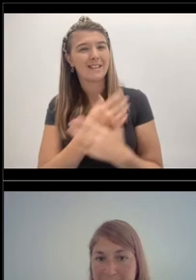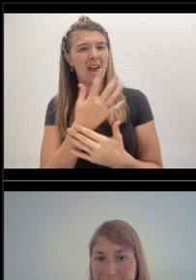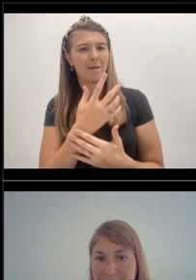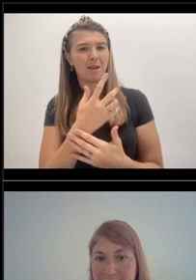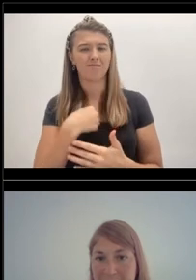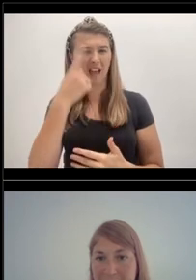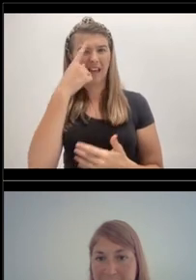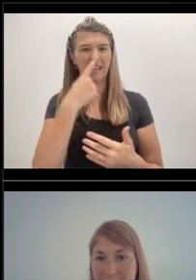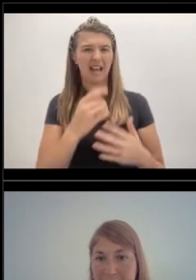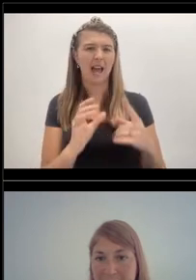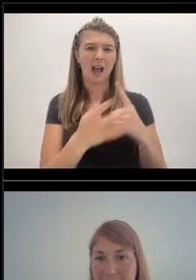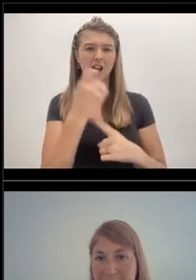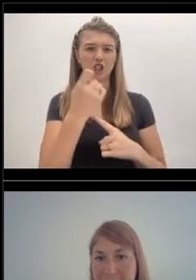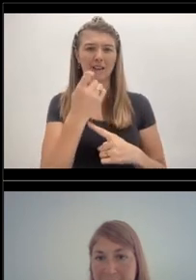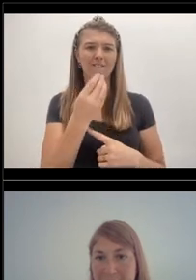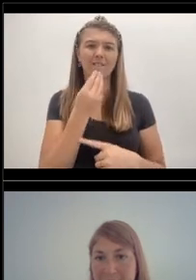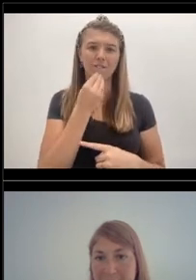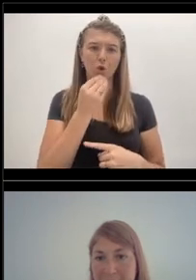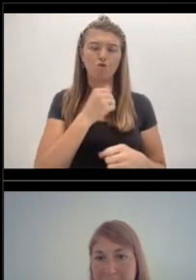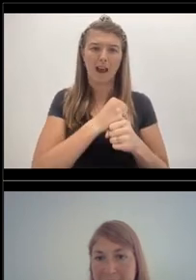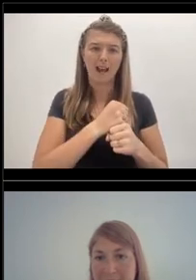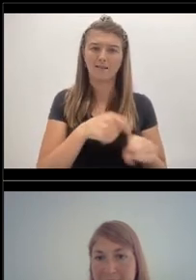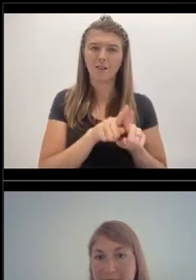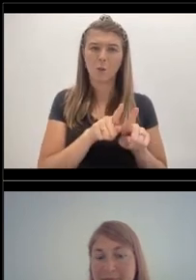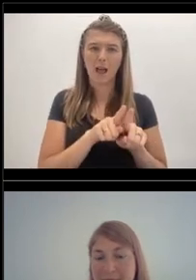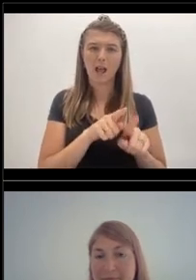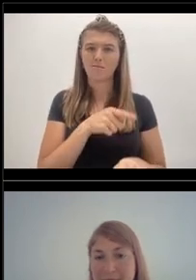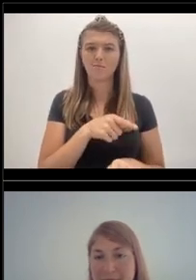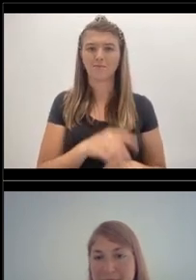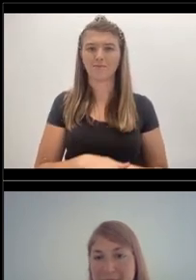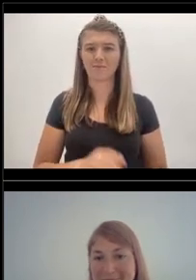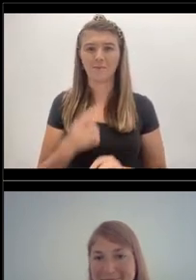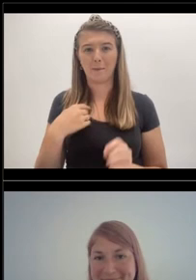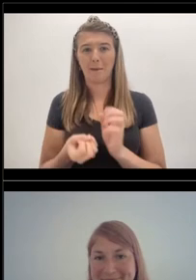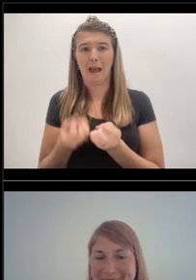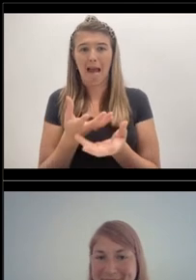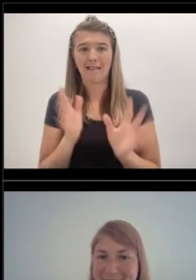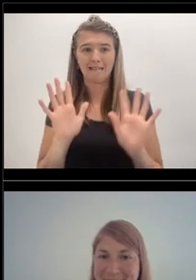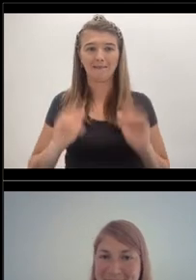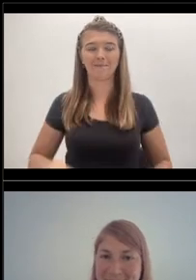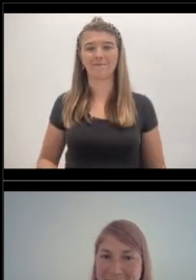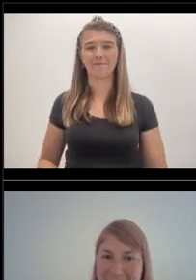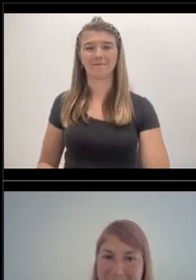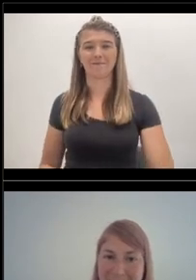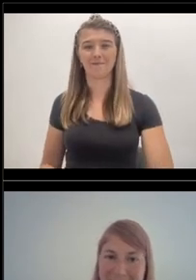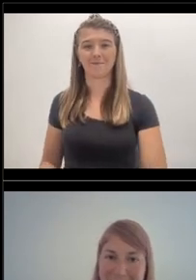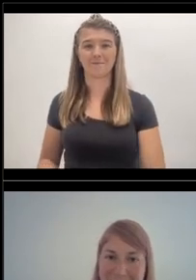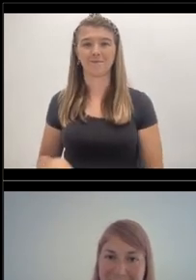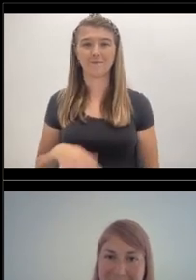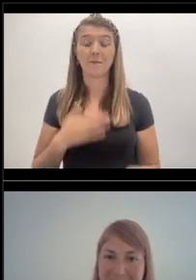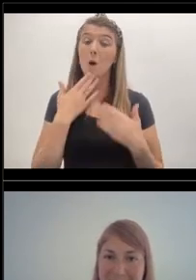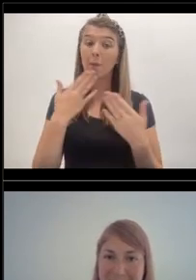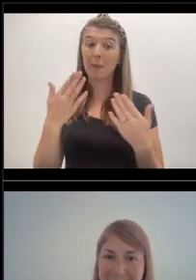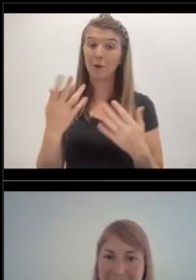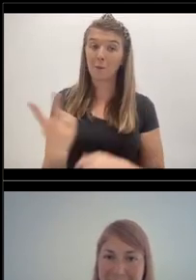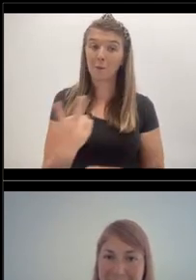food grade as well from a mechanical perspective. Thanks both of you. Interesting you